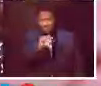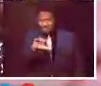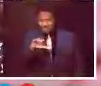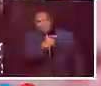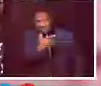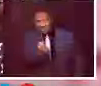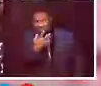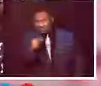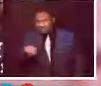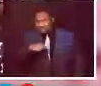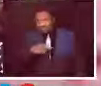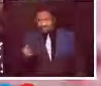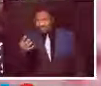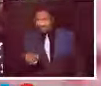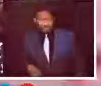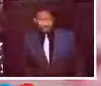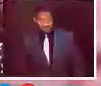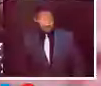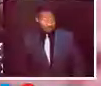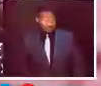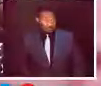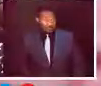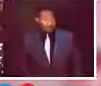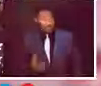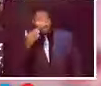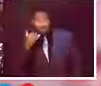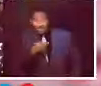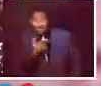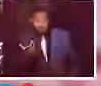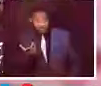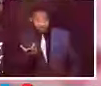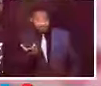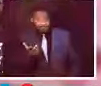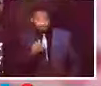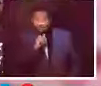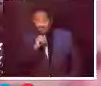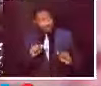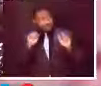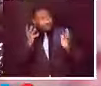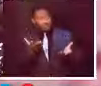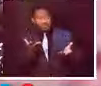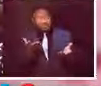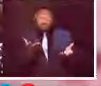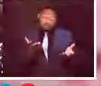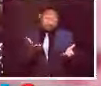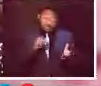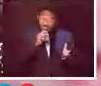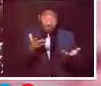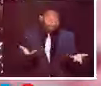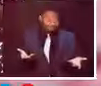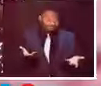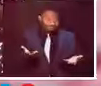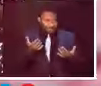there? Why didn't you compromise on some of these ones for us as minority? You did not. Now, when